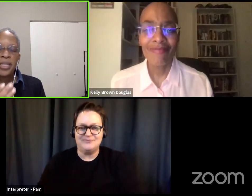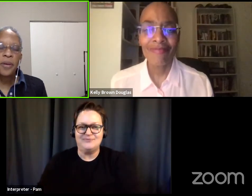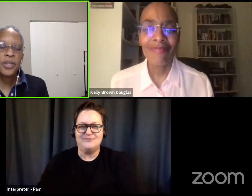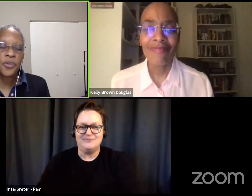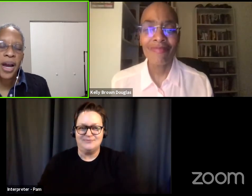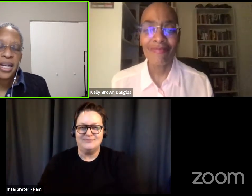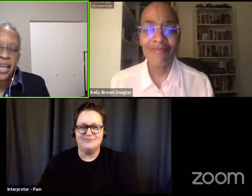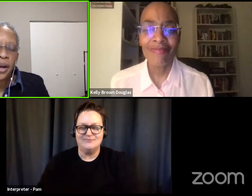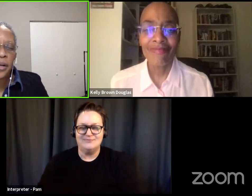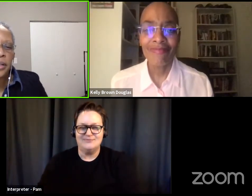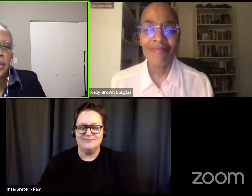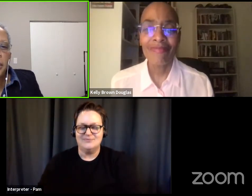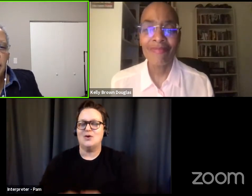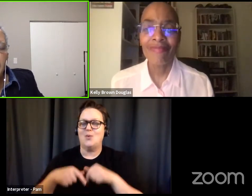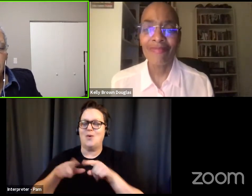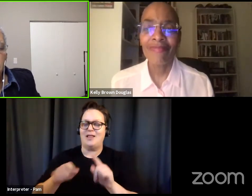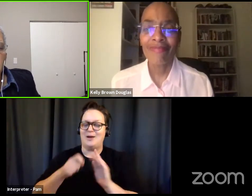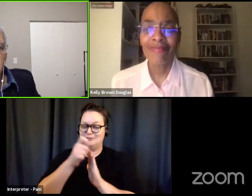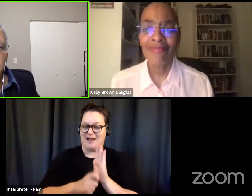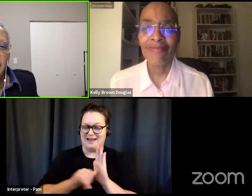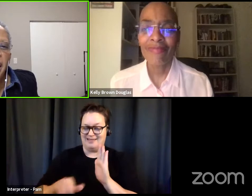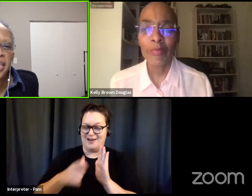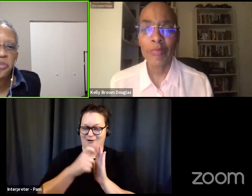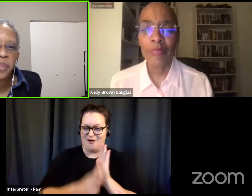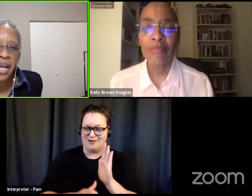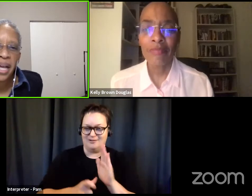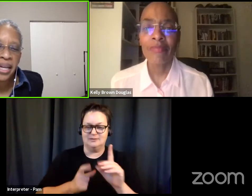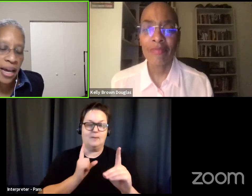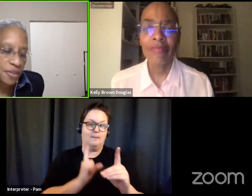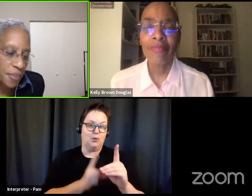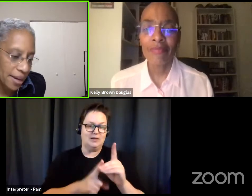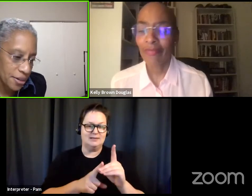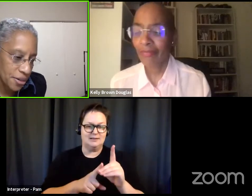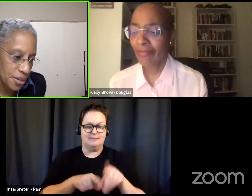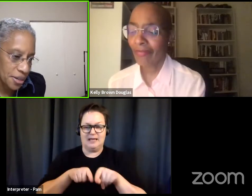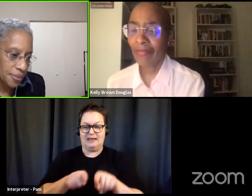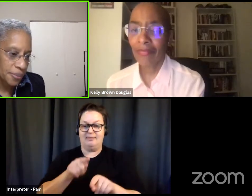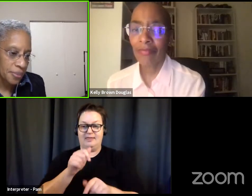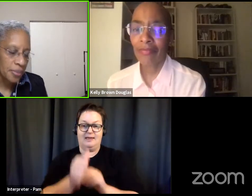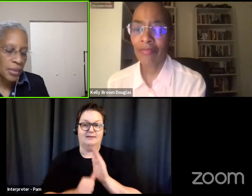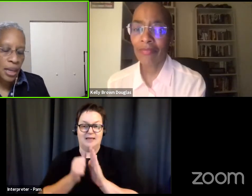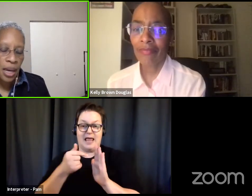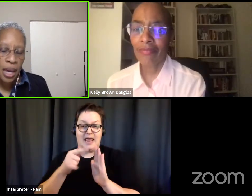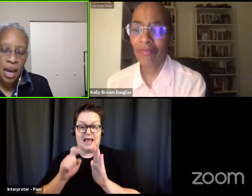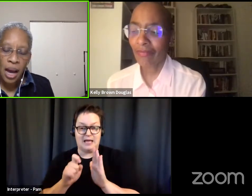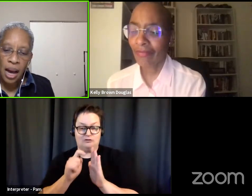So as I was writing that article, Buddhism in the Age of Black Lives Matters,